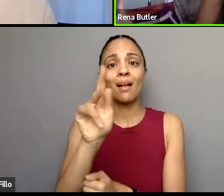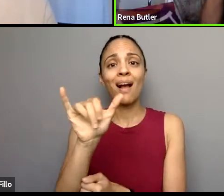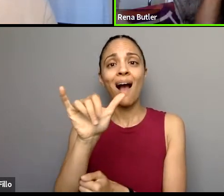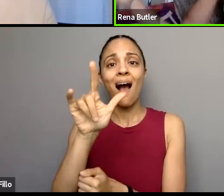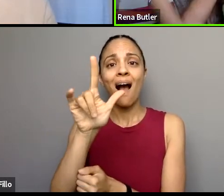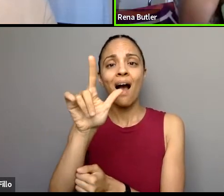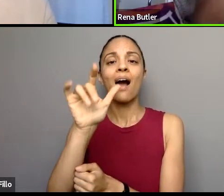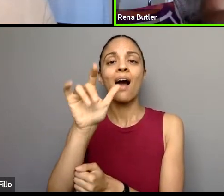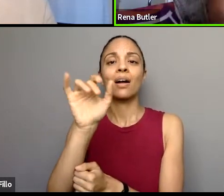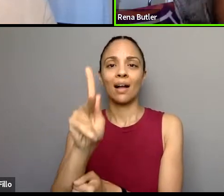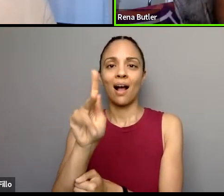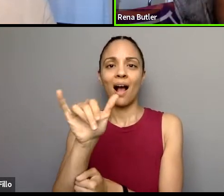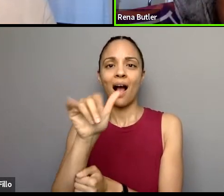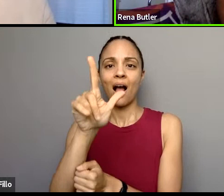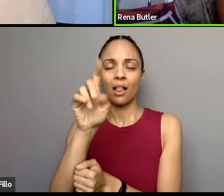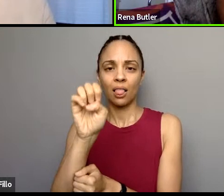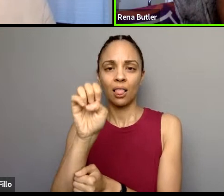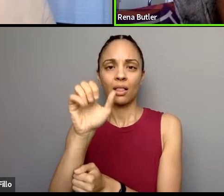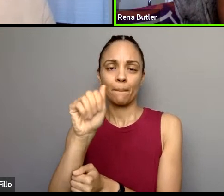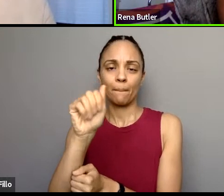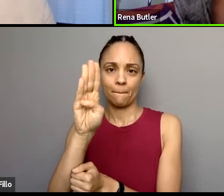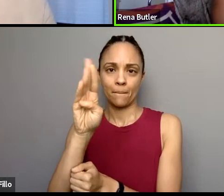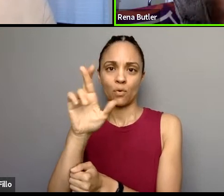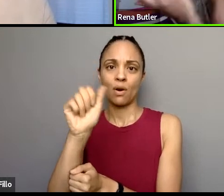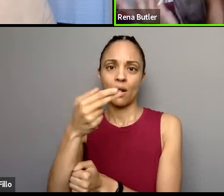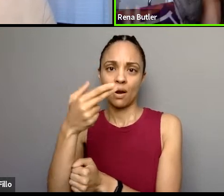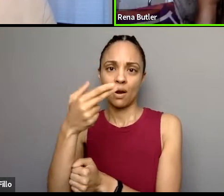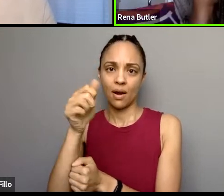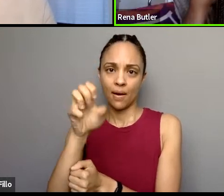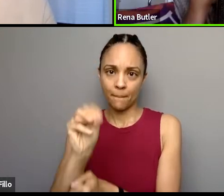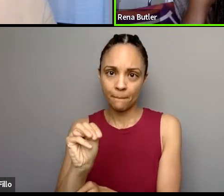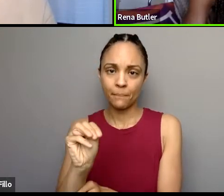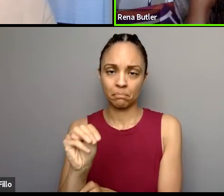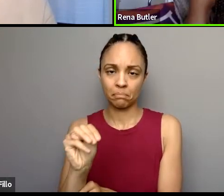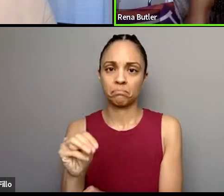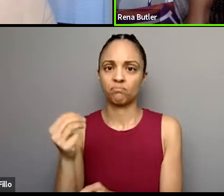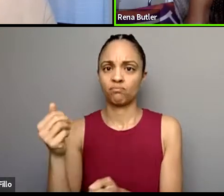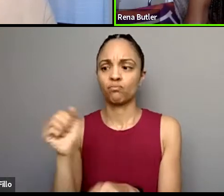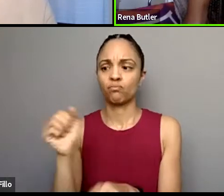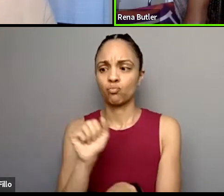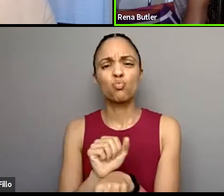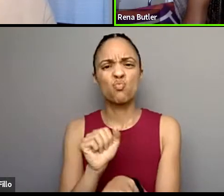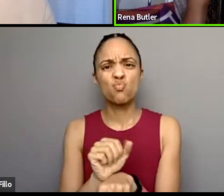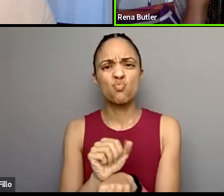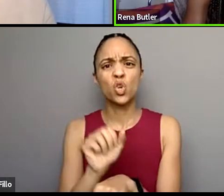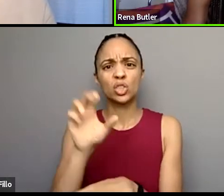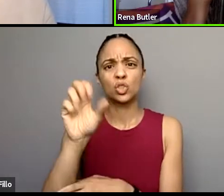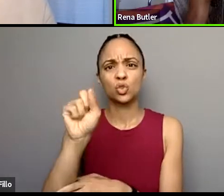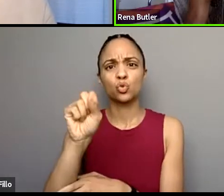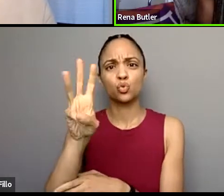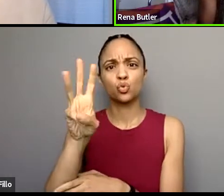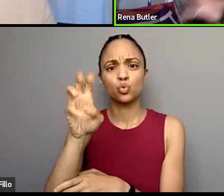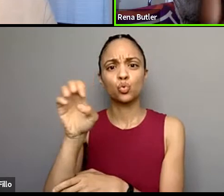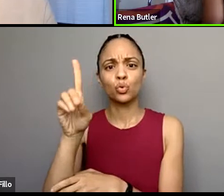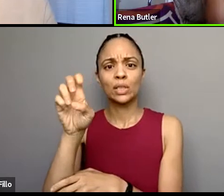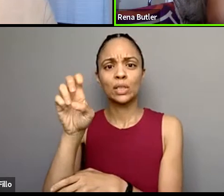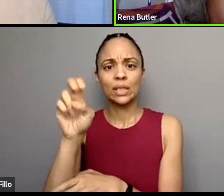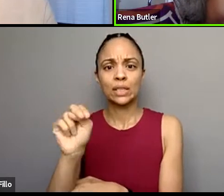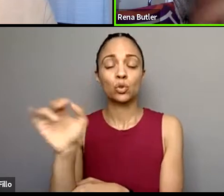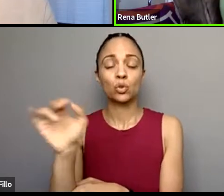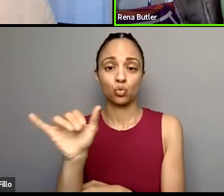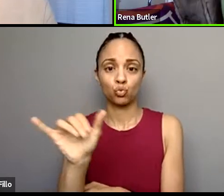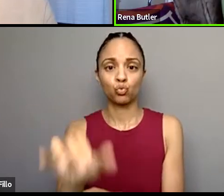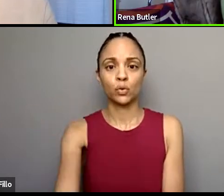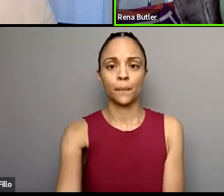to Luna Negra and then also Gothenburg in Sweden. And so we kind of shared that